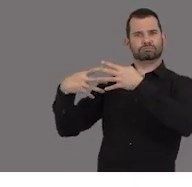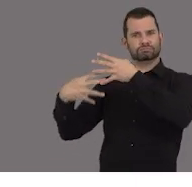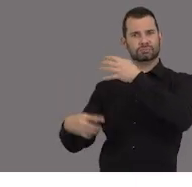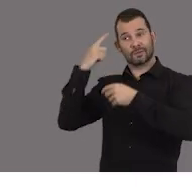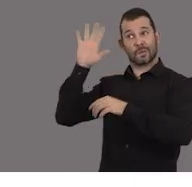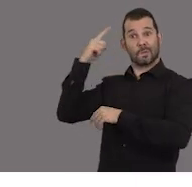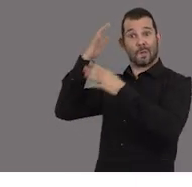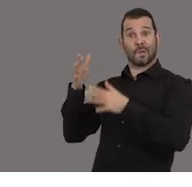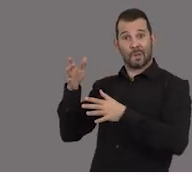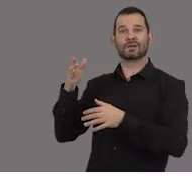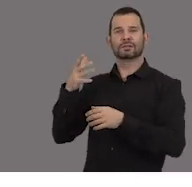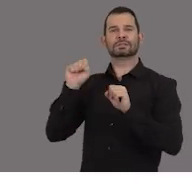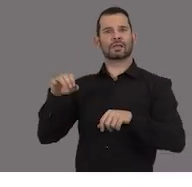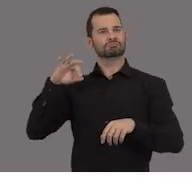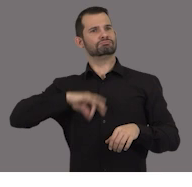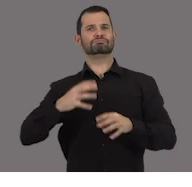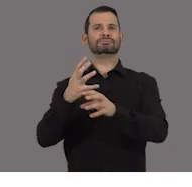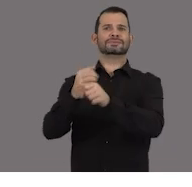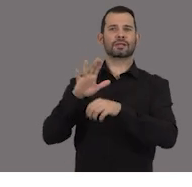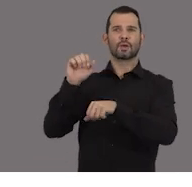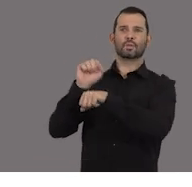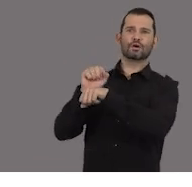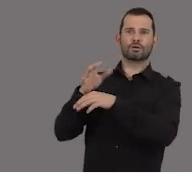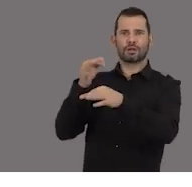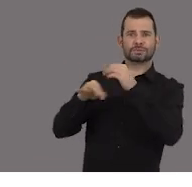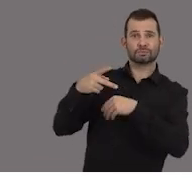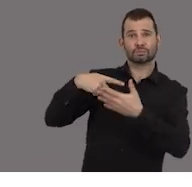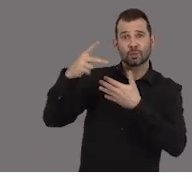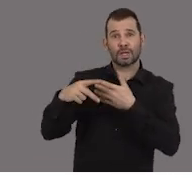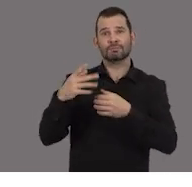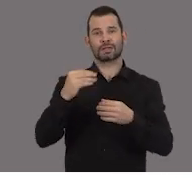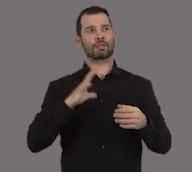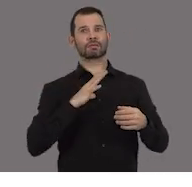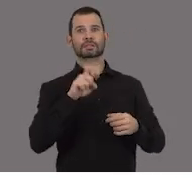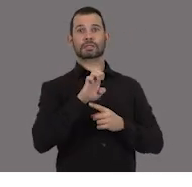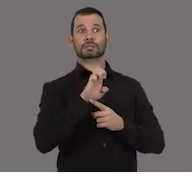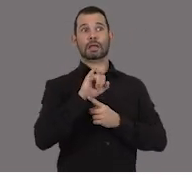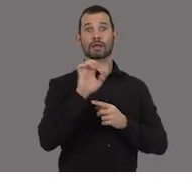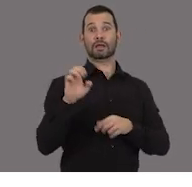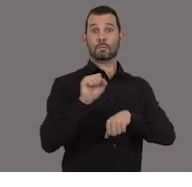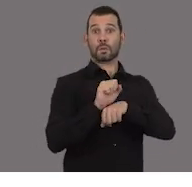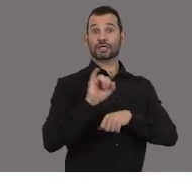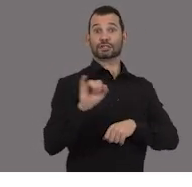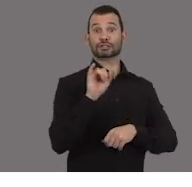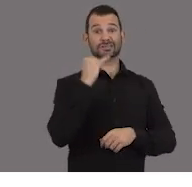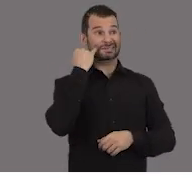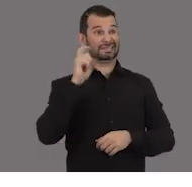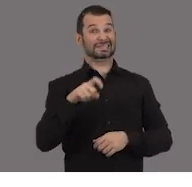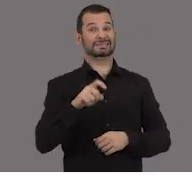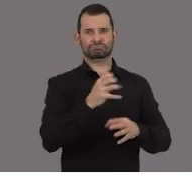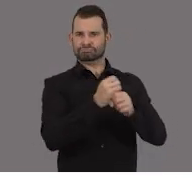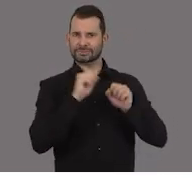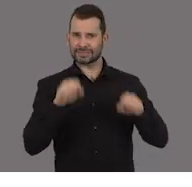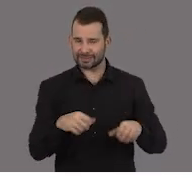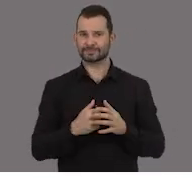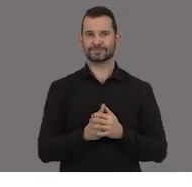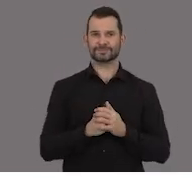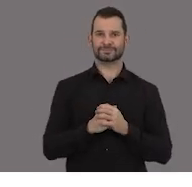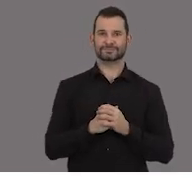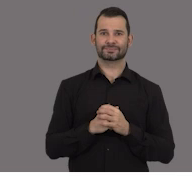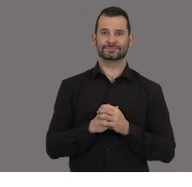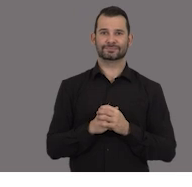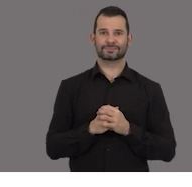on the payroll of your employer so that you can benefit from a workers' compensation program and from